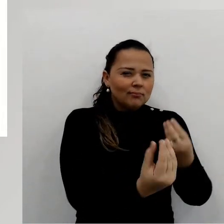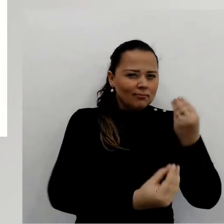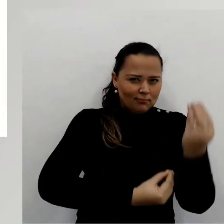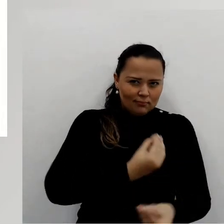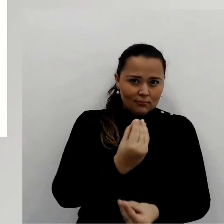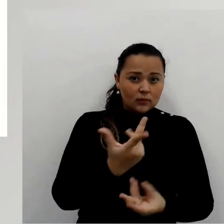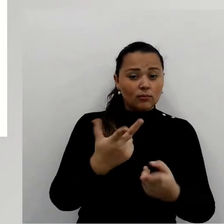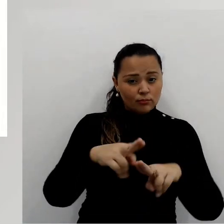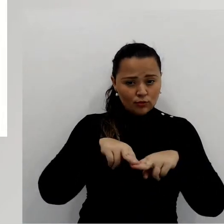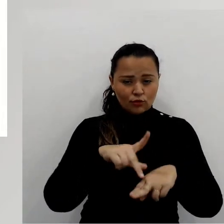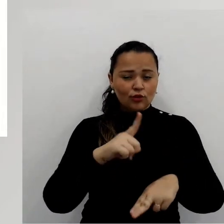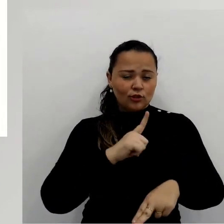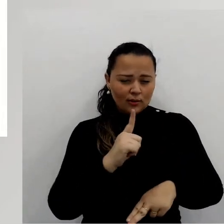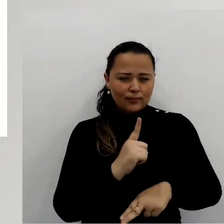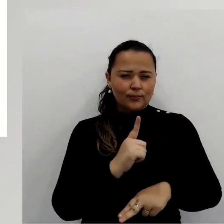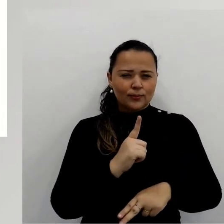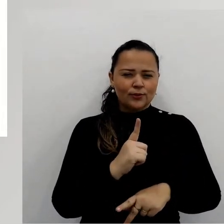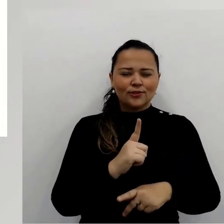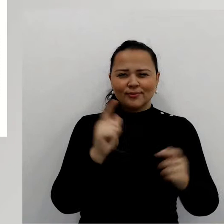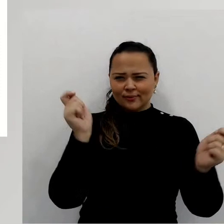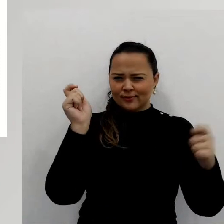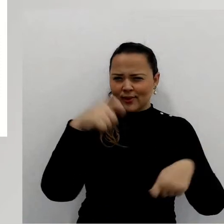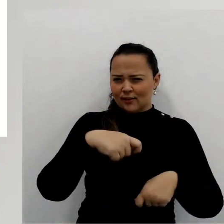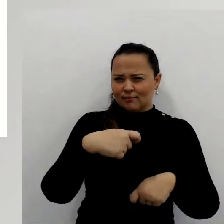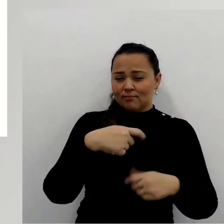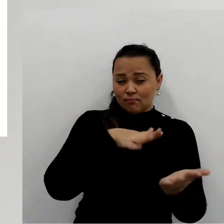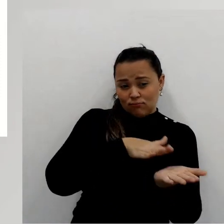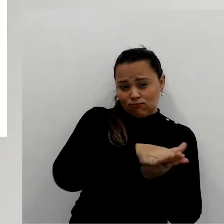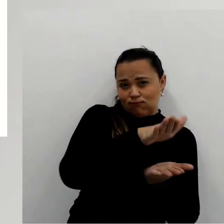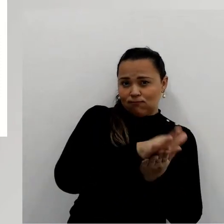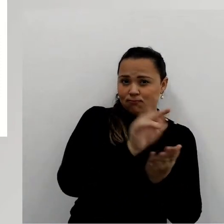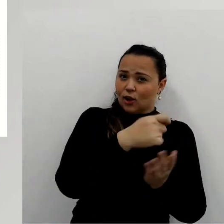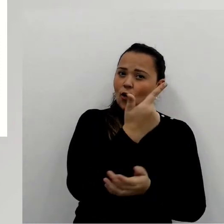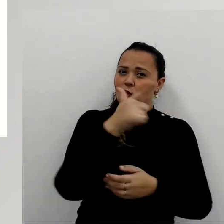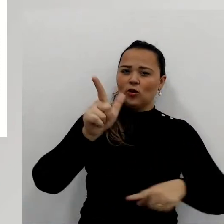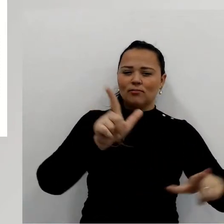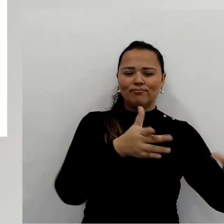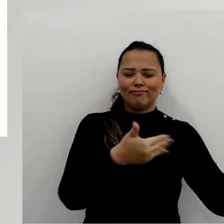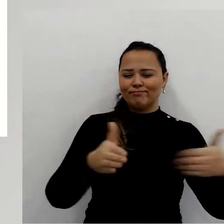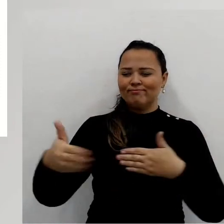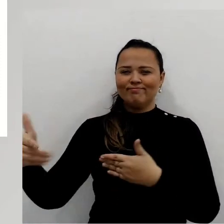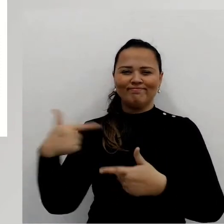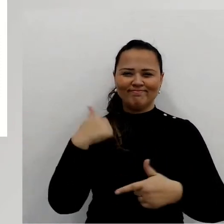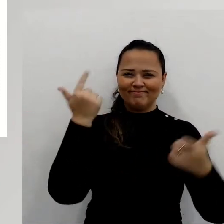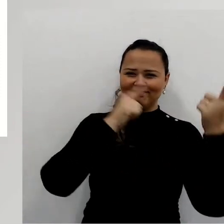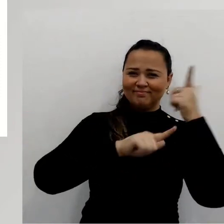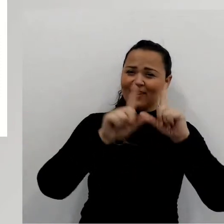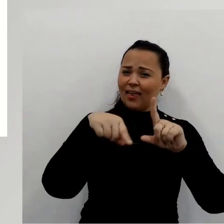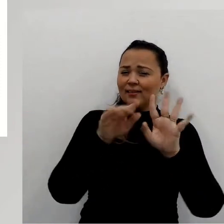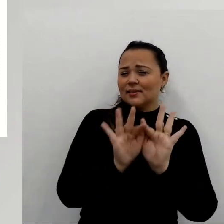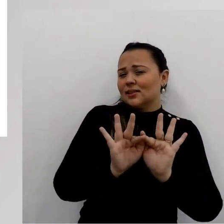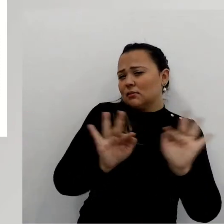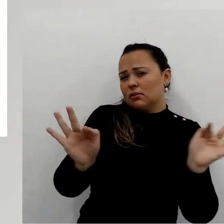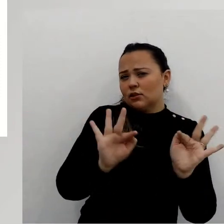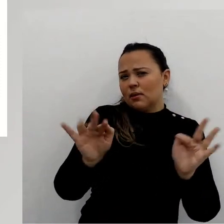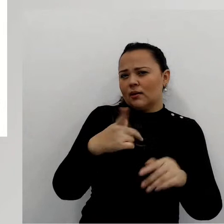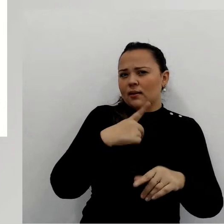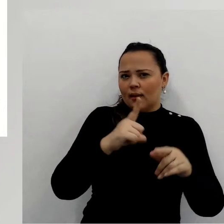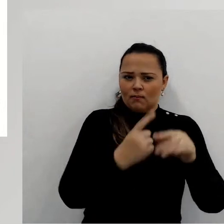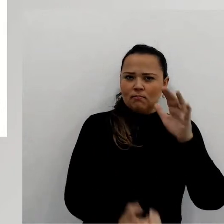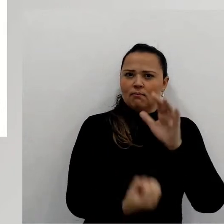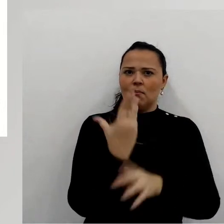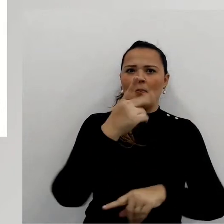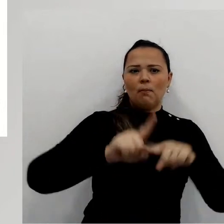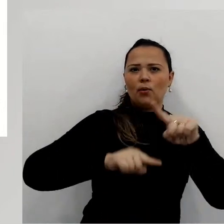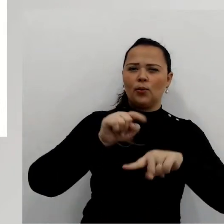becomes part of another process. So it doesn't just stand on its own. It's not like a printing company and printing in a printing